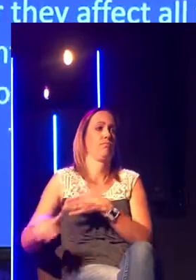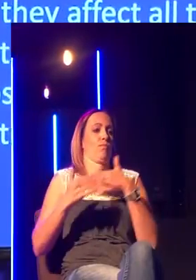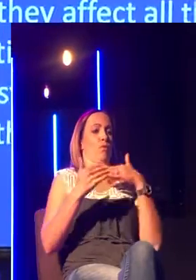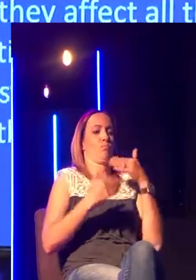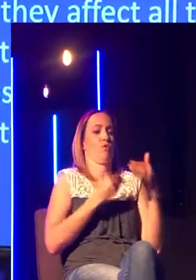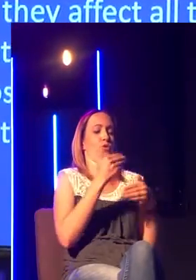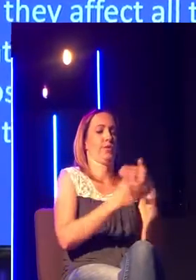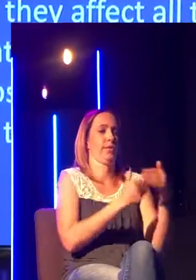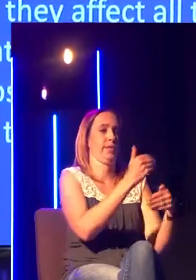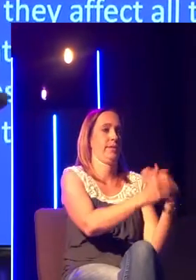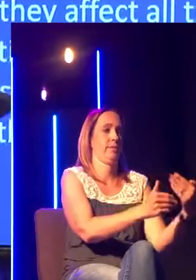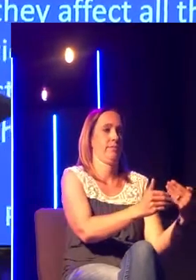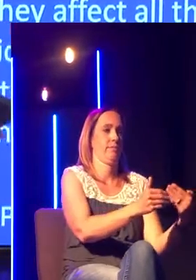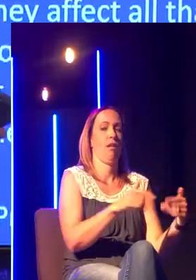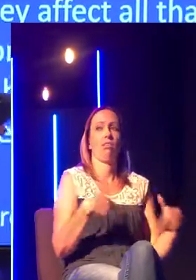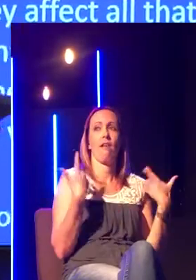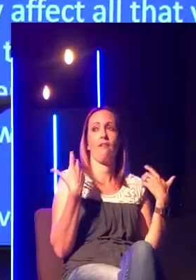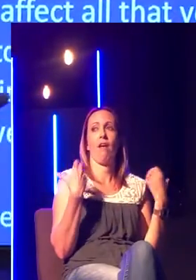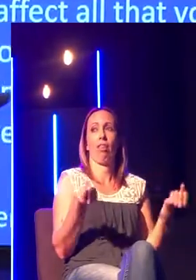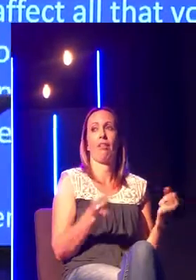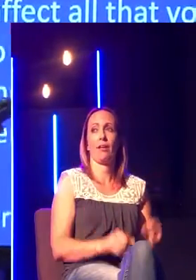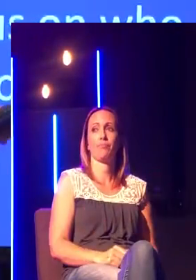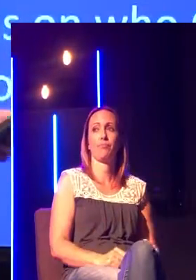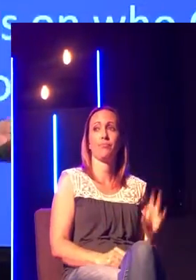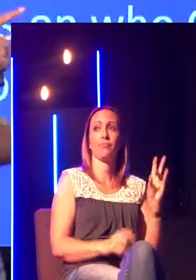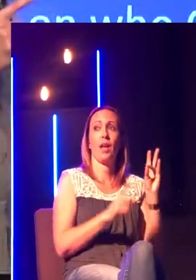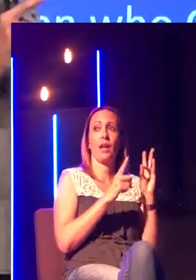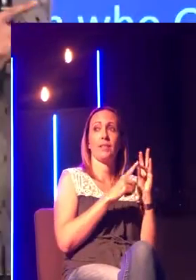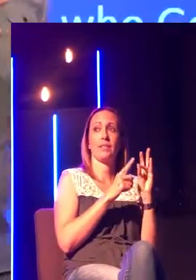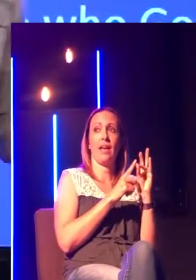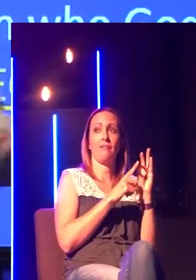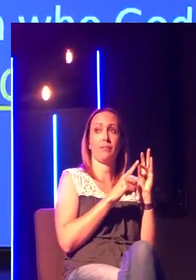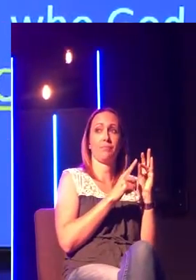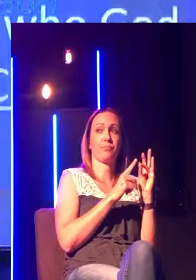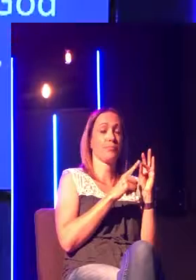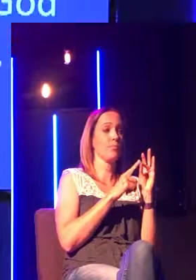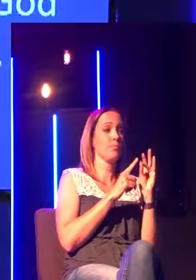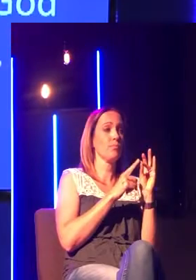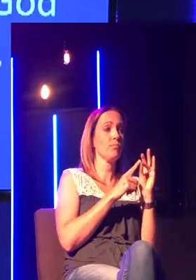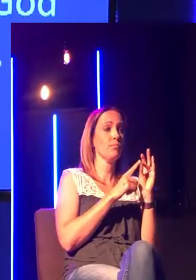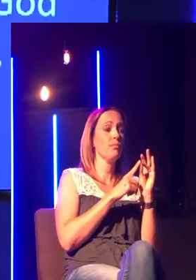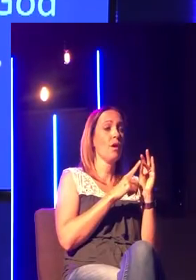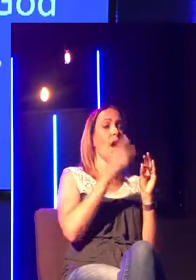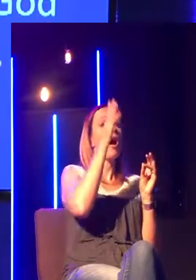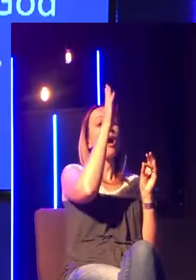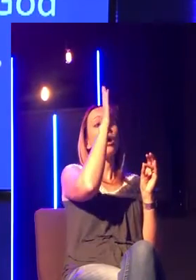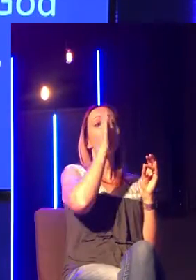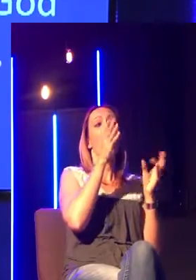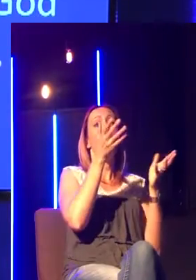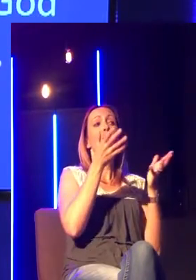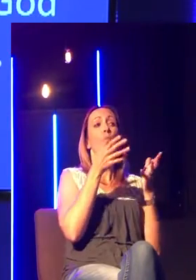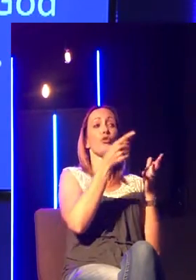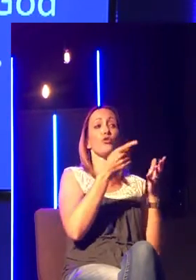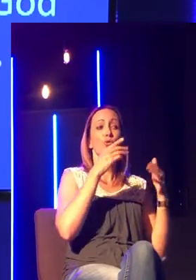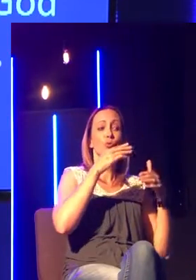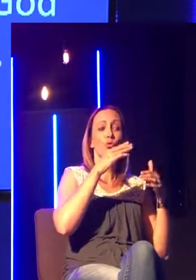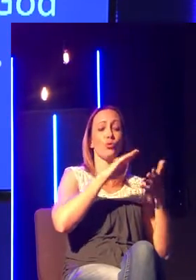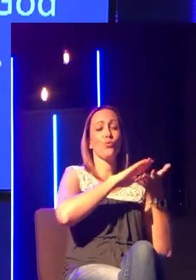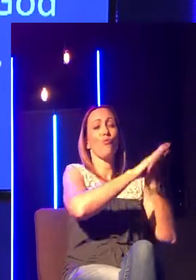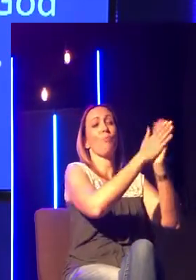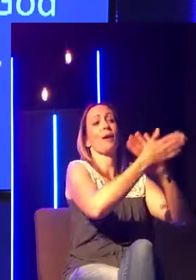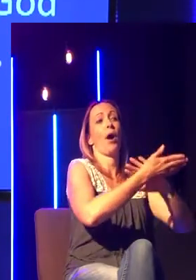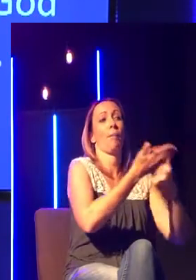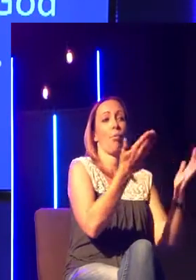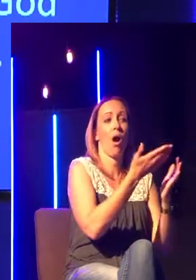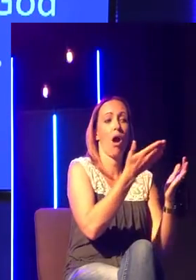in a healthy way. 2 more real quick. Number 7, focus on what God wants you to become. Focus on what God wants